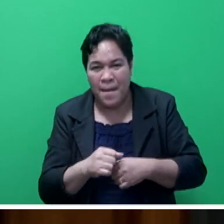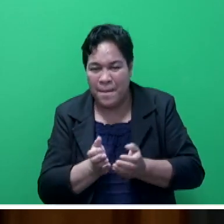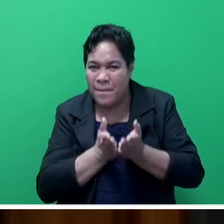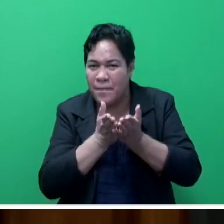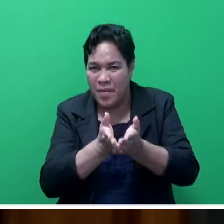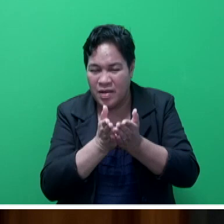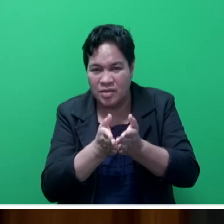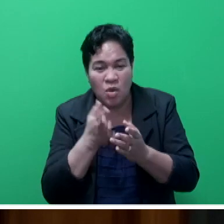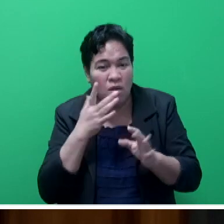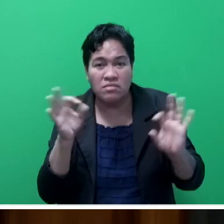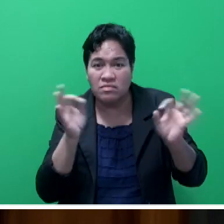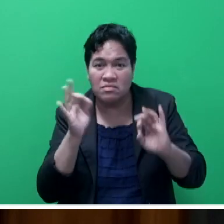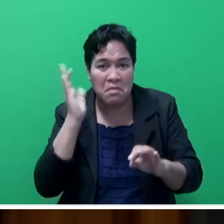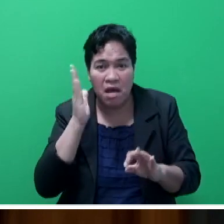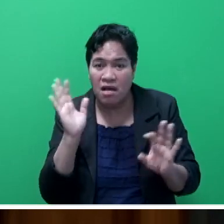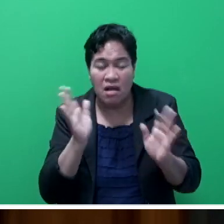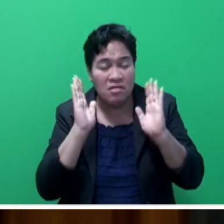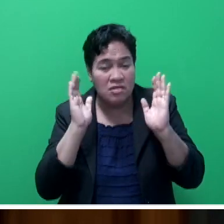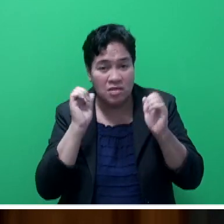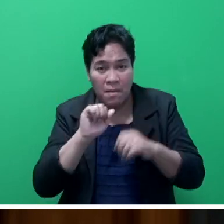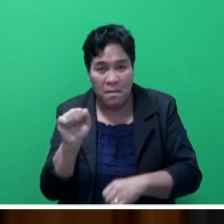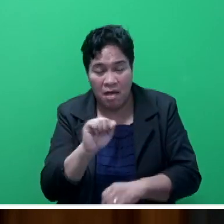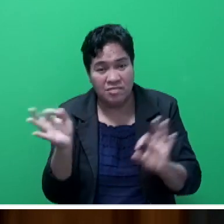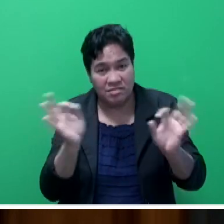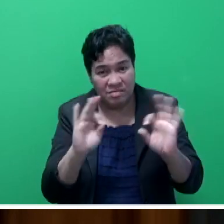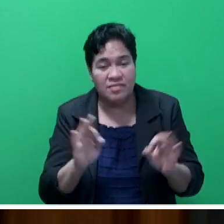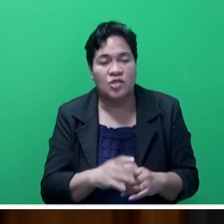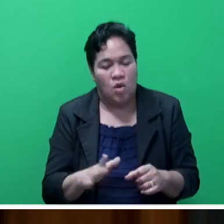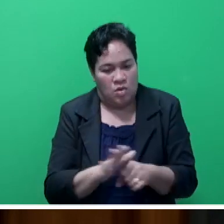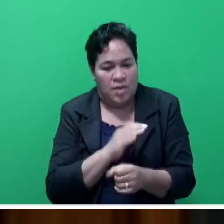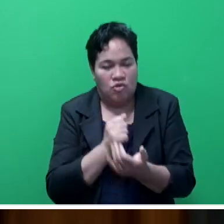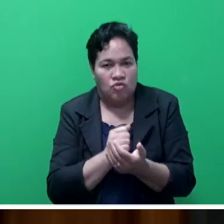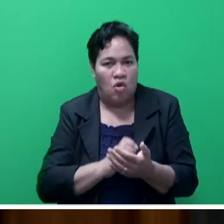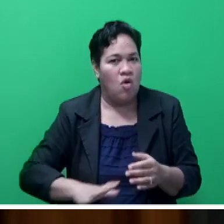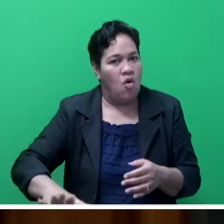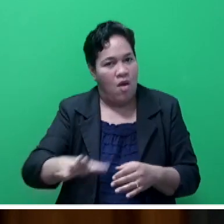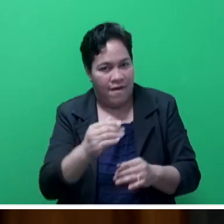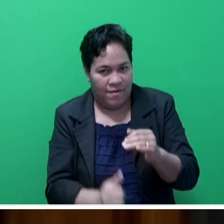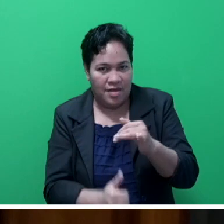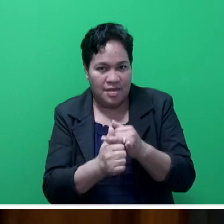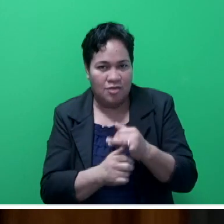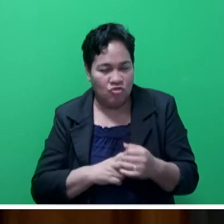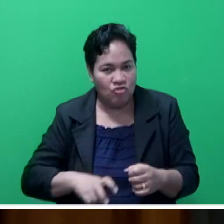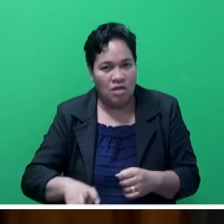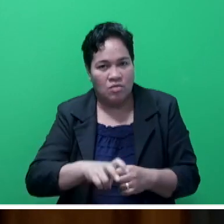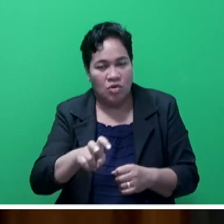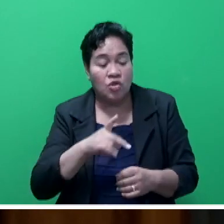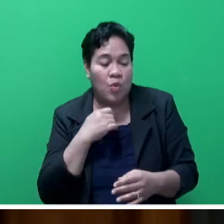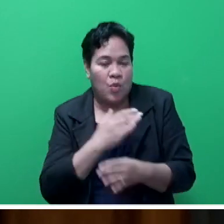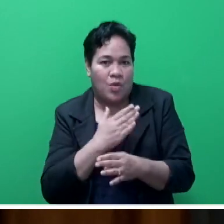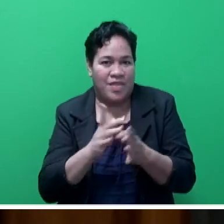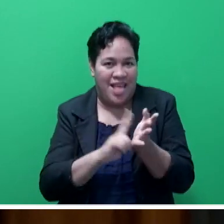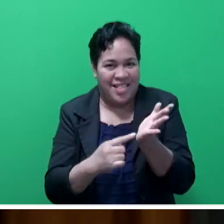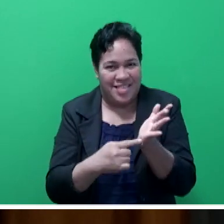in the absence of a bus service. To ensure all our children had access to transportation, the Ministry worked with the Land Transport